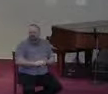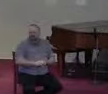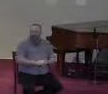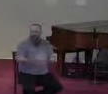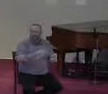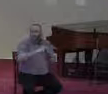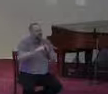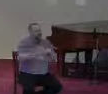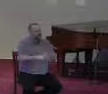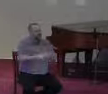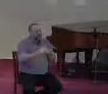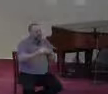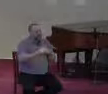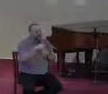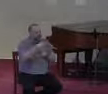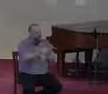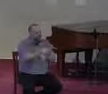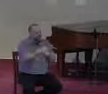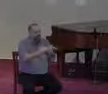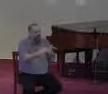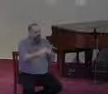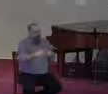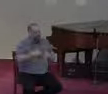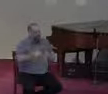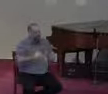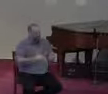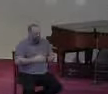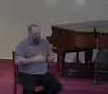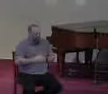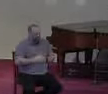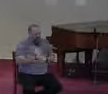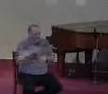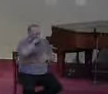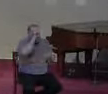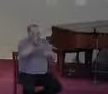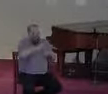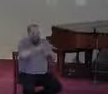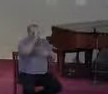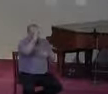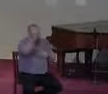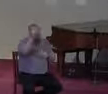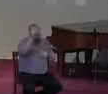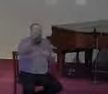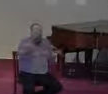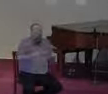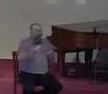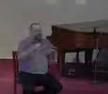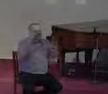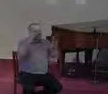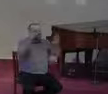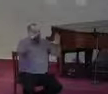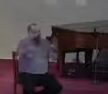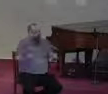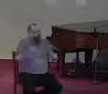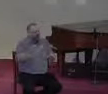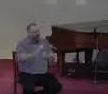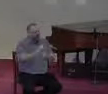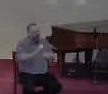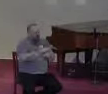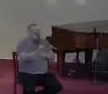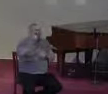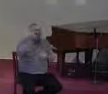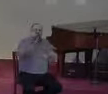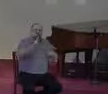It begins with you and with me. I believe God is doing a mighty work. He is